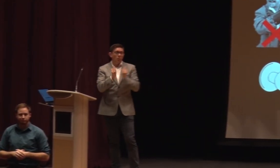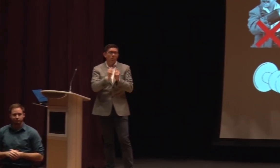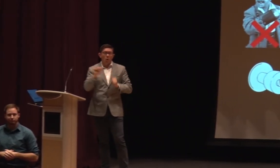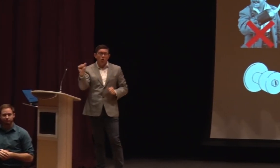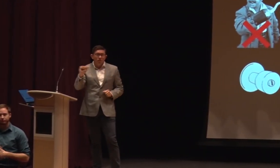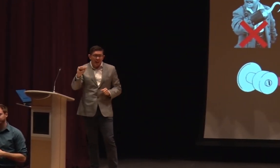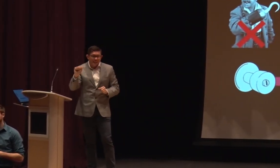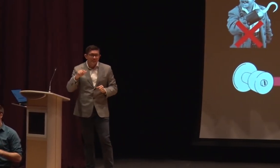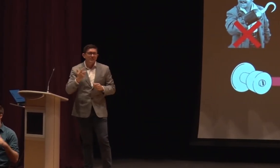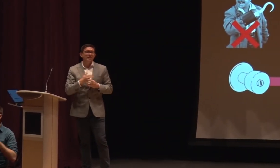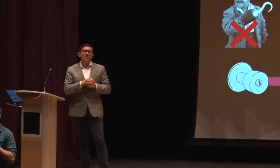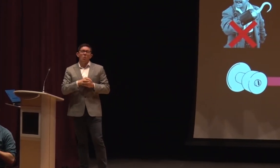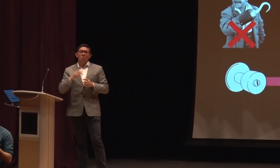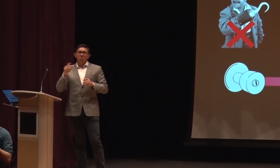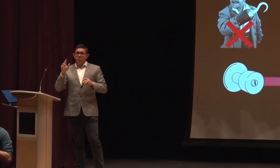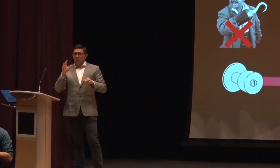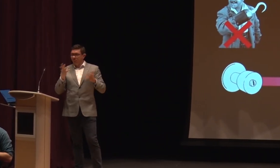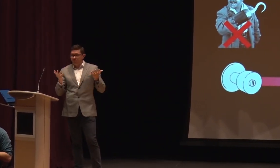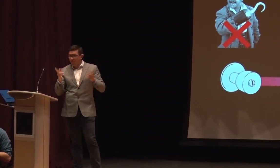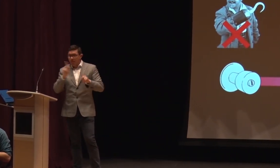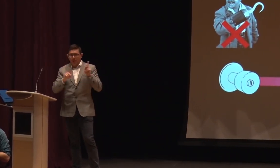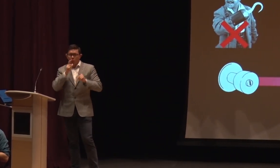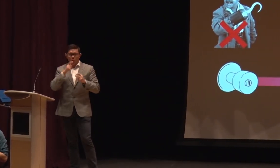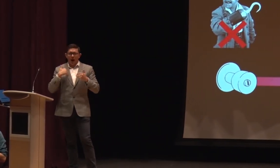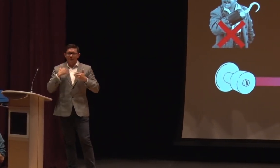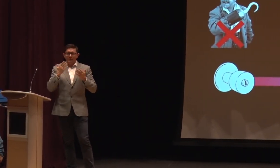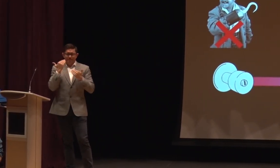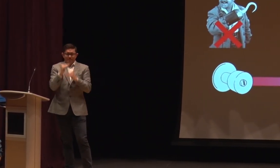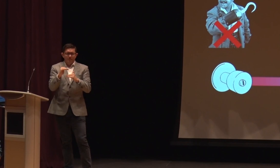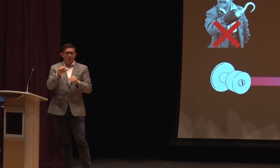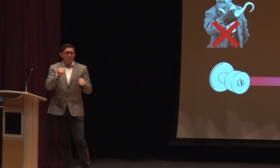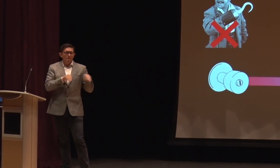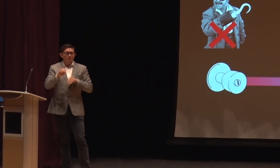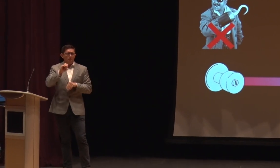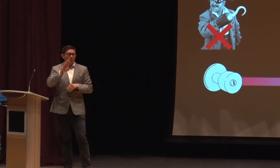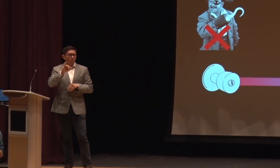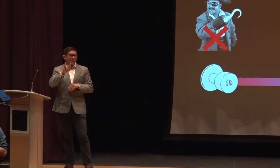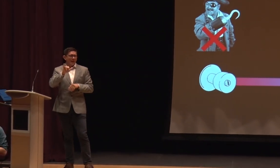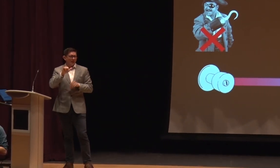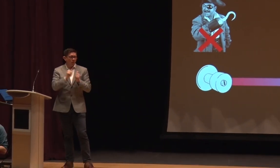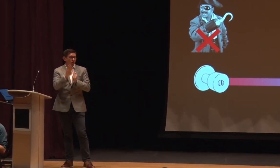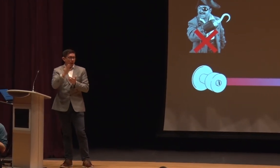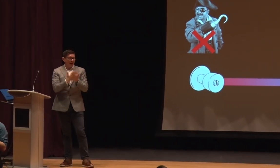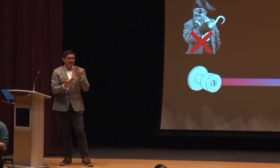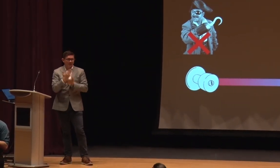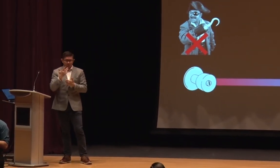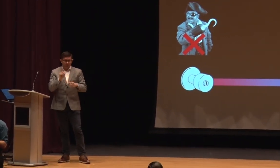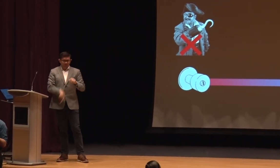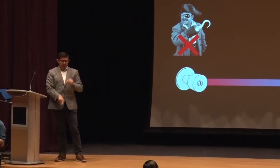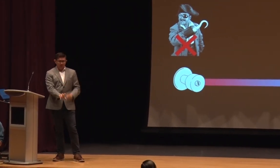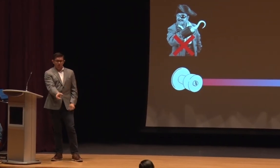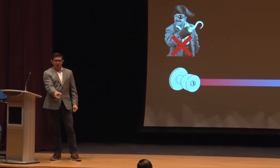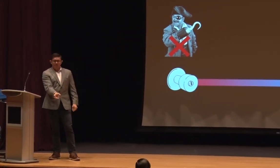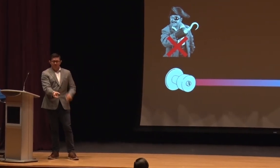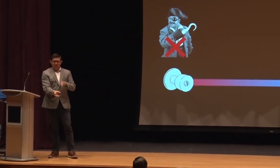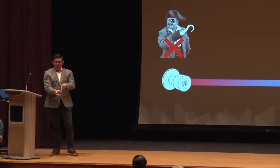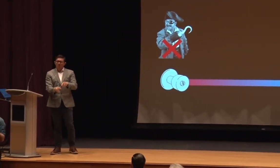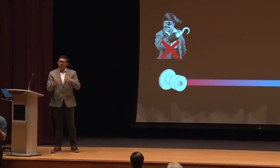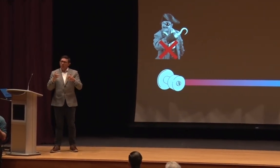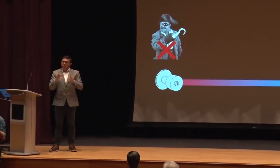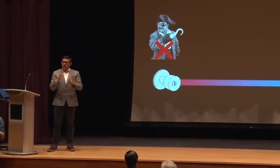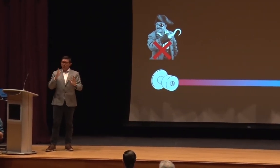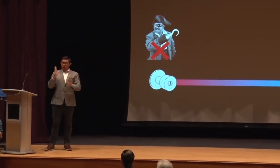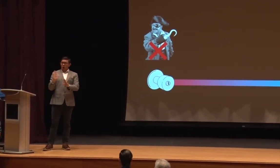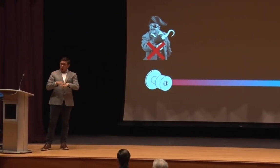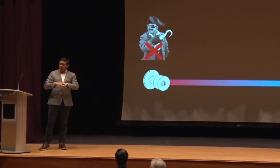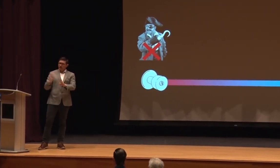Also, it's not accessible to people with arthritis, people who have a limited mobility with their hands. They can't